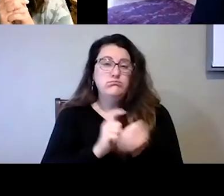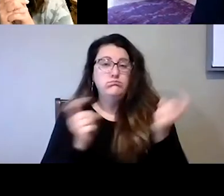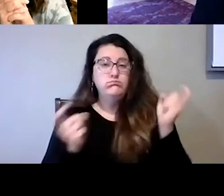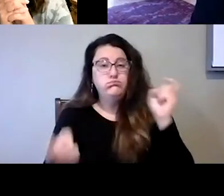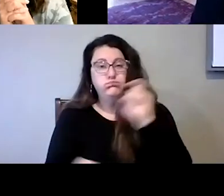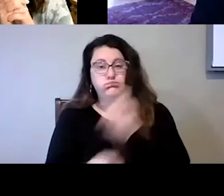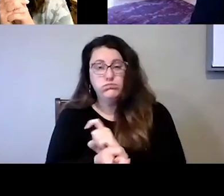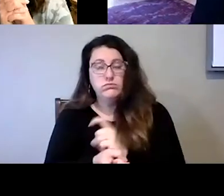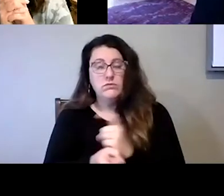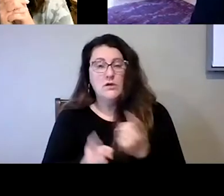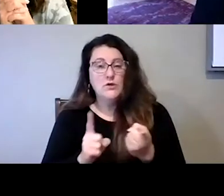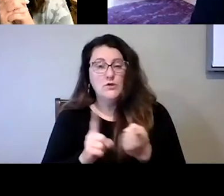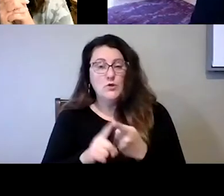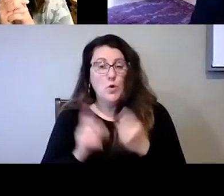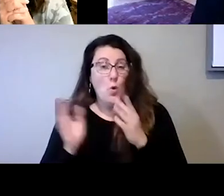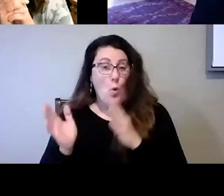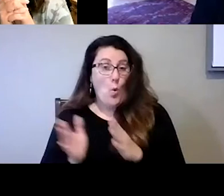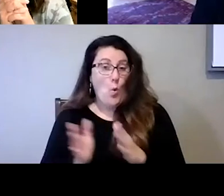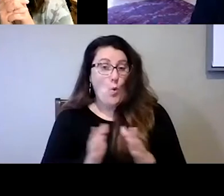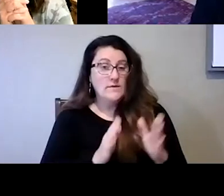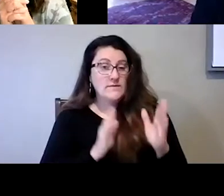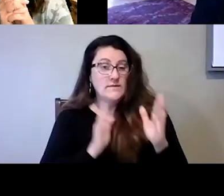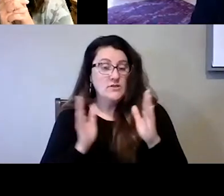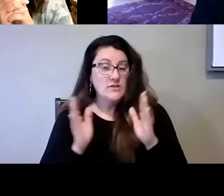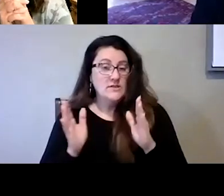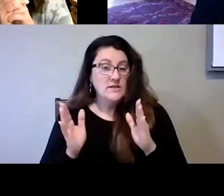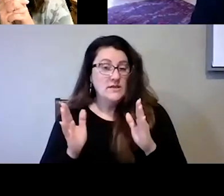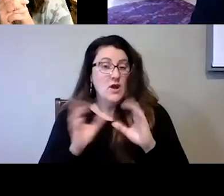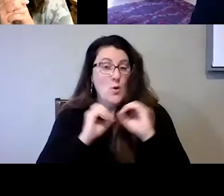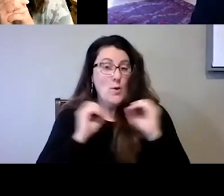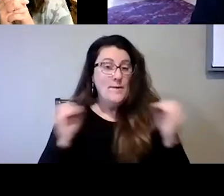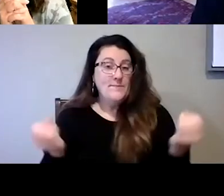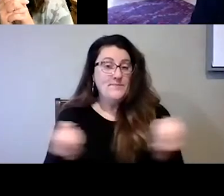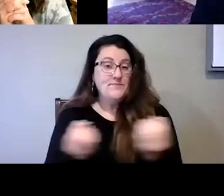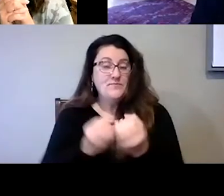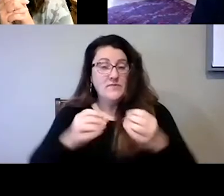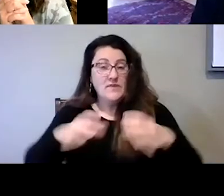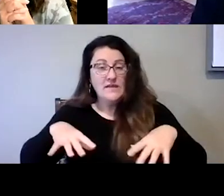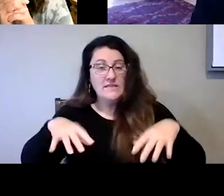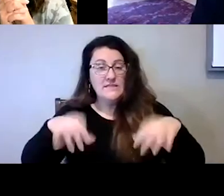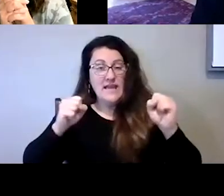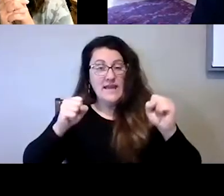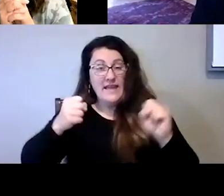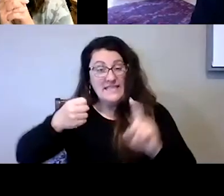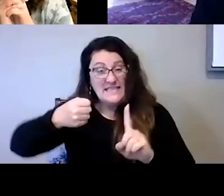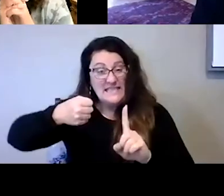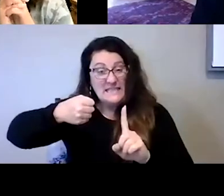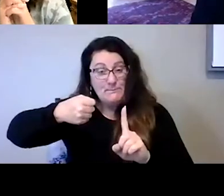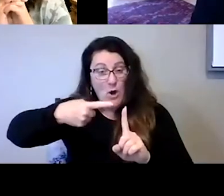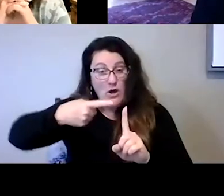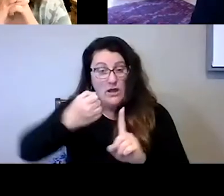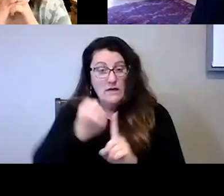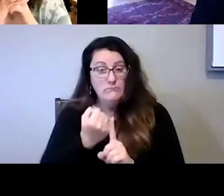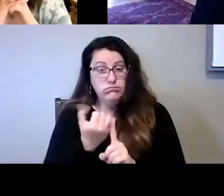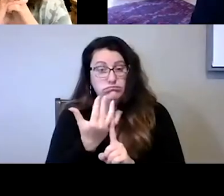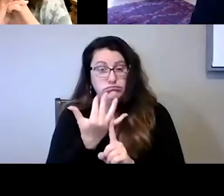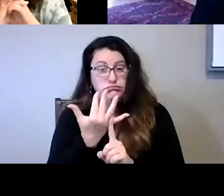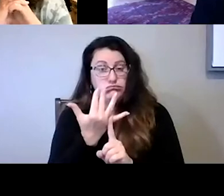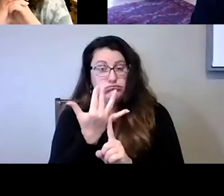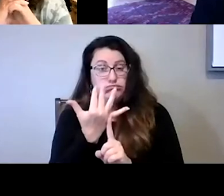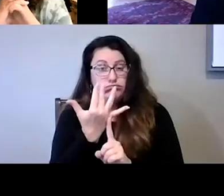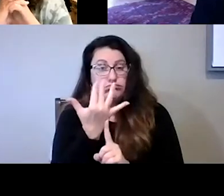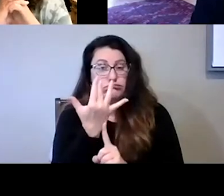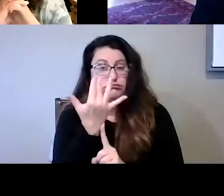to organizations that help take that spark and create a